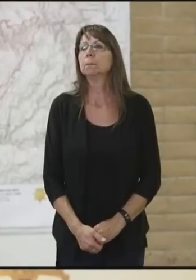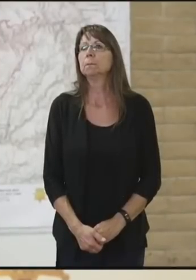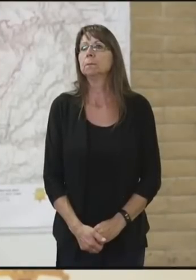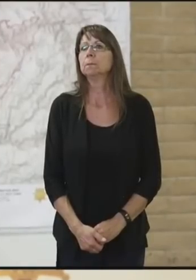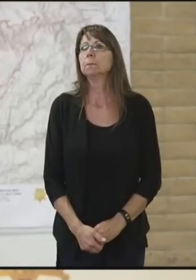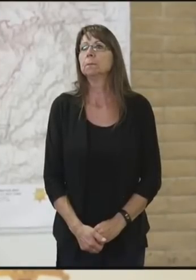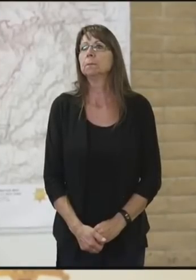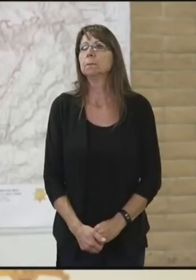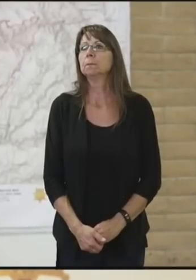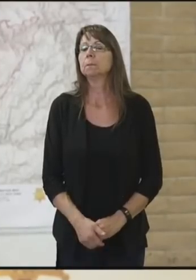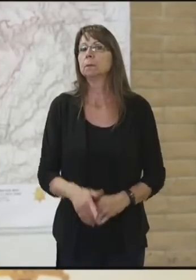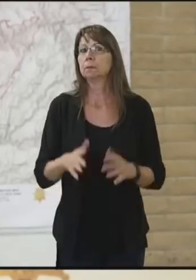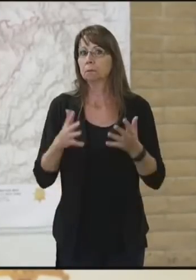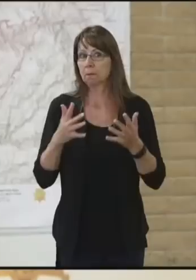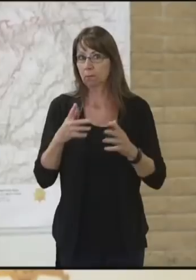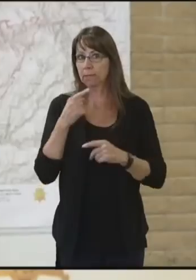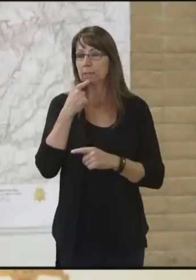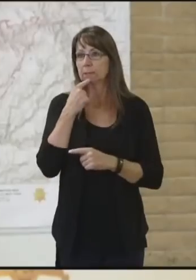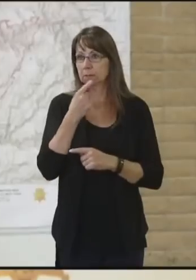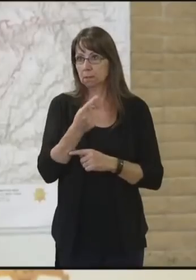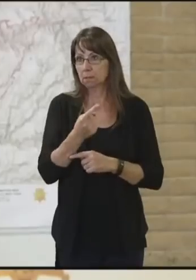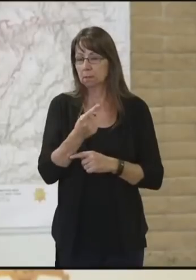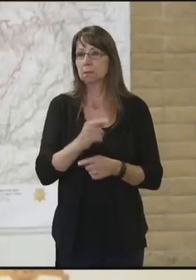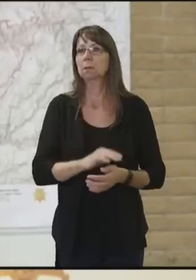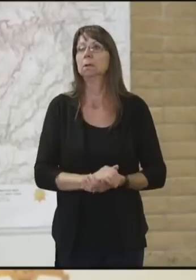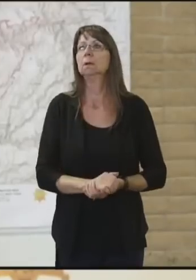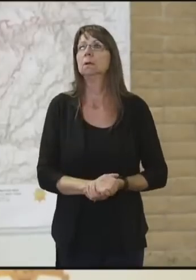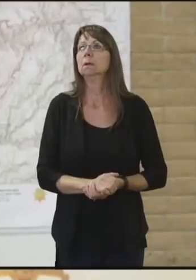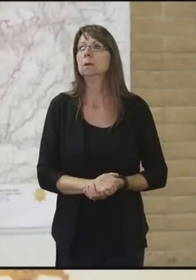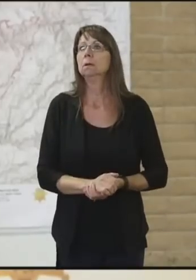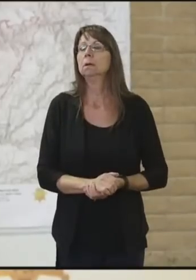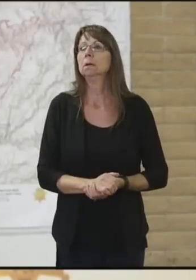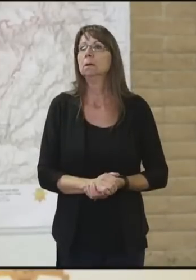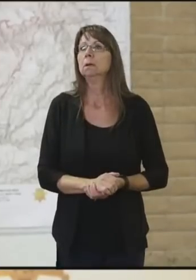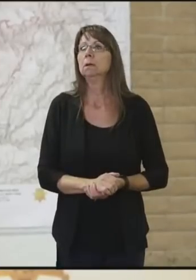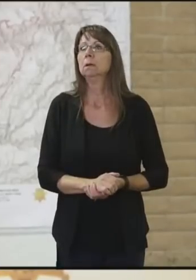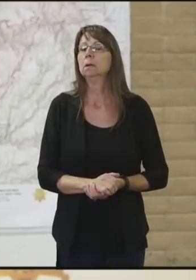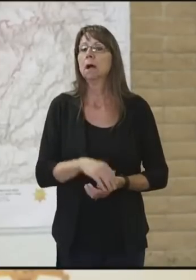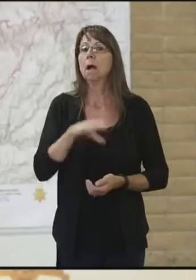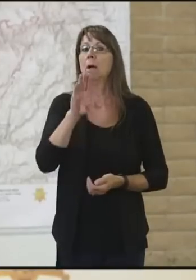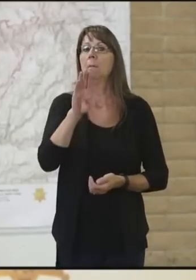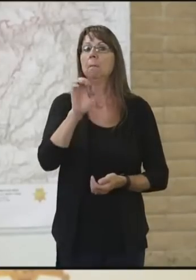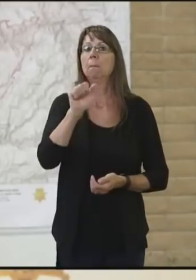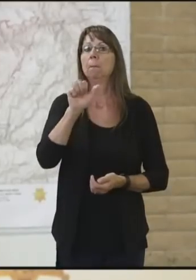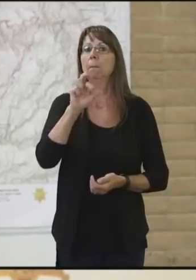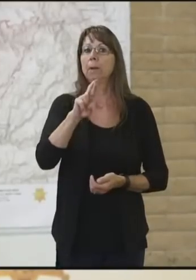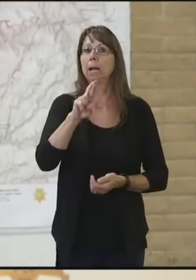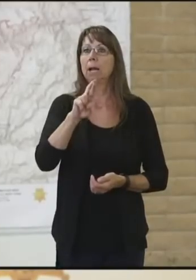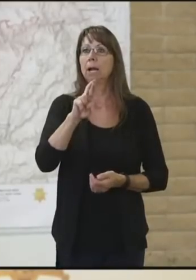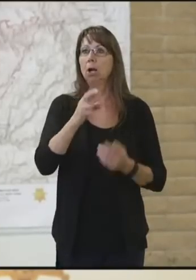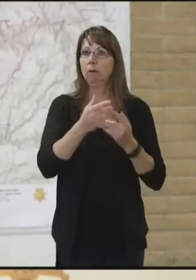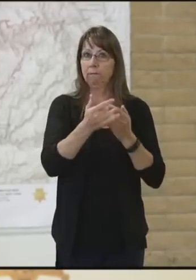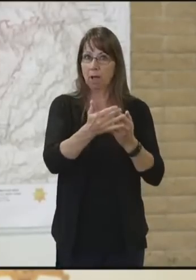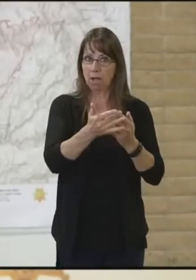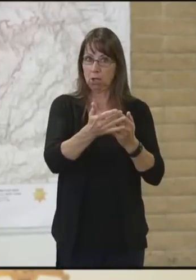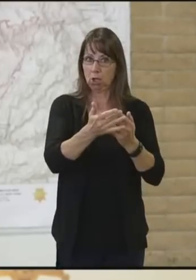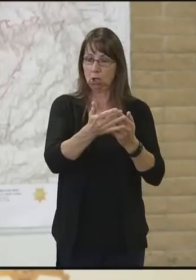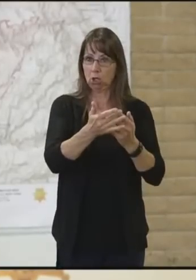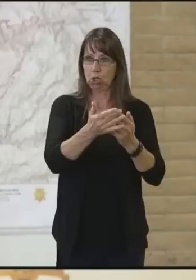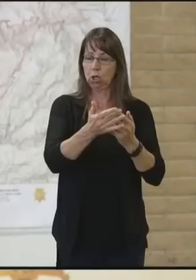As was noted here tonight, the Bear Fire essentially was a offshoot of another